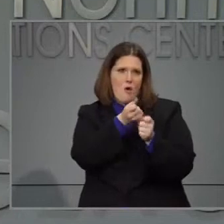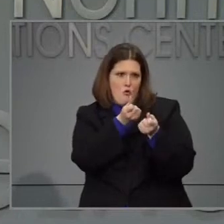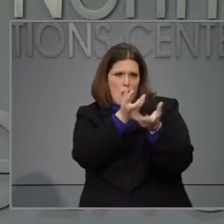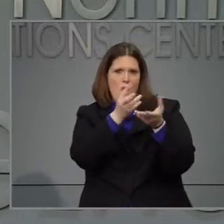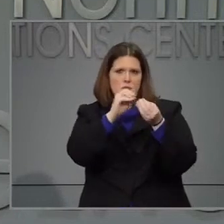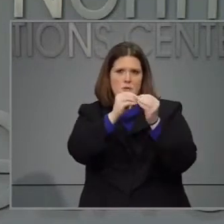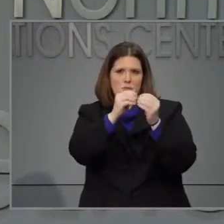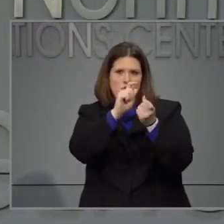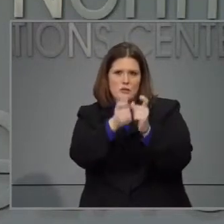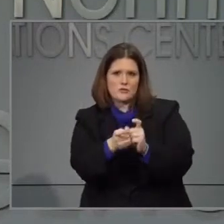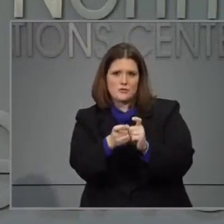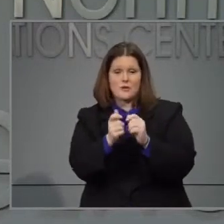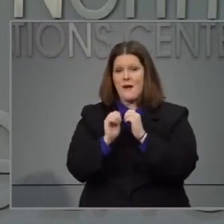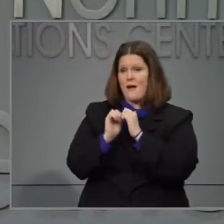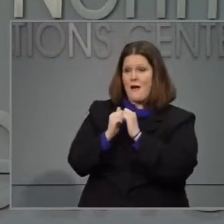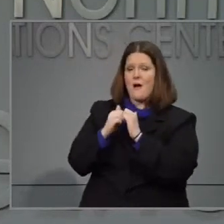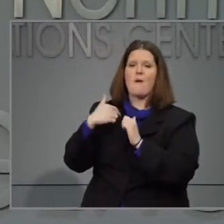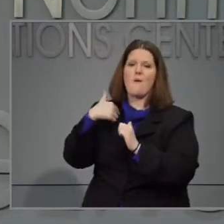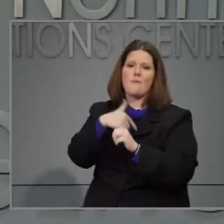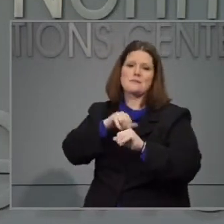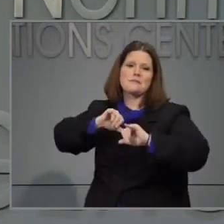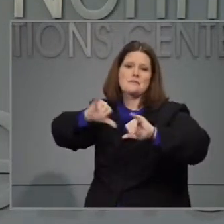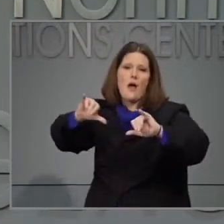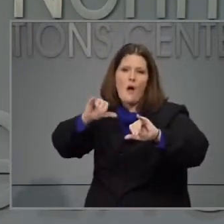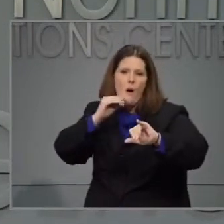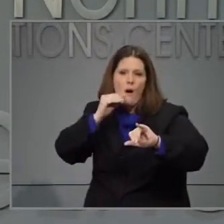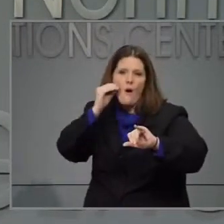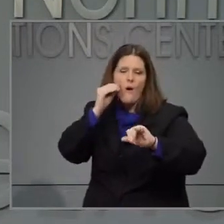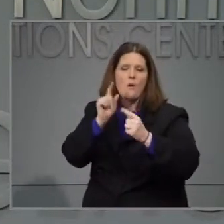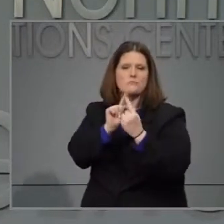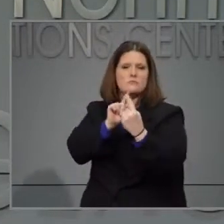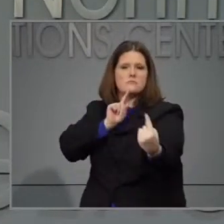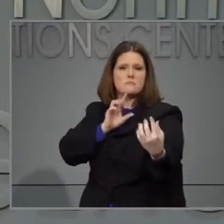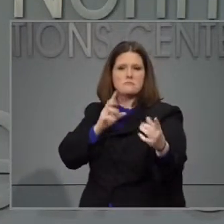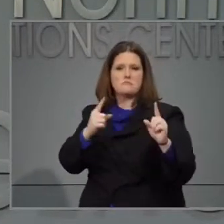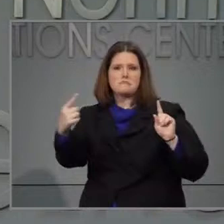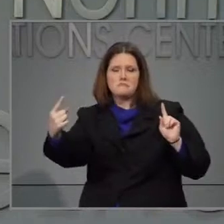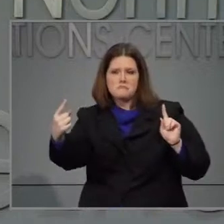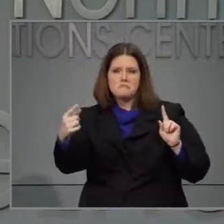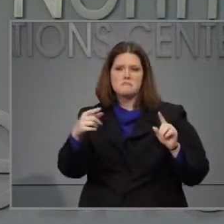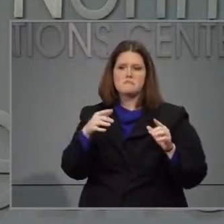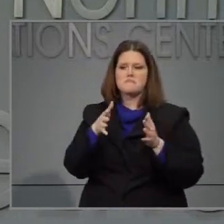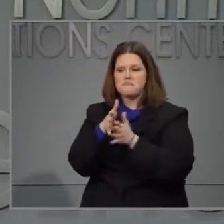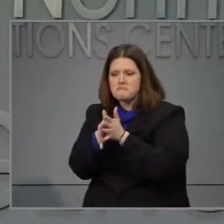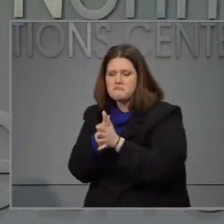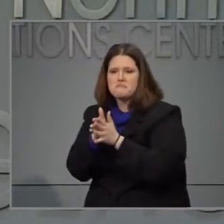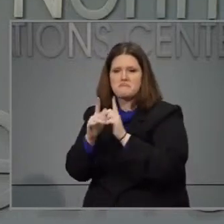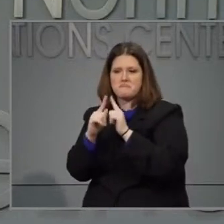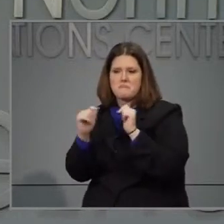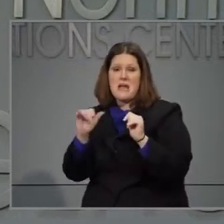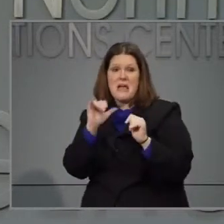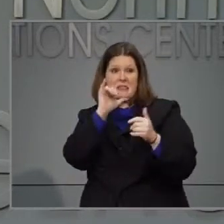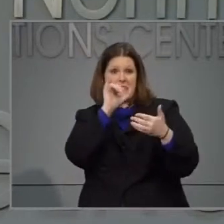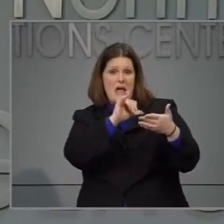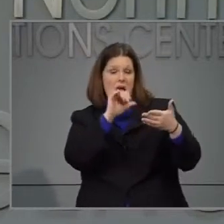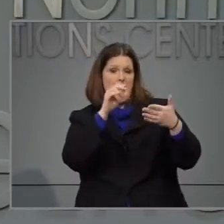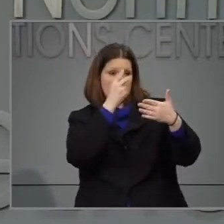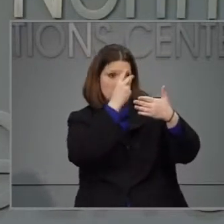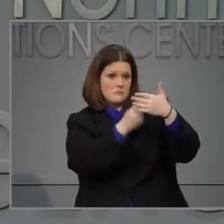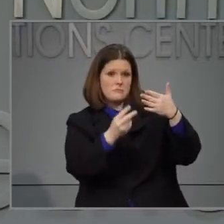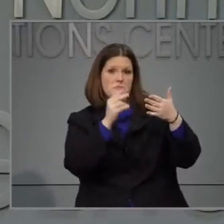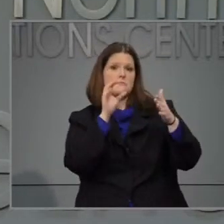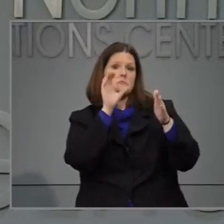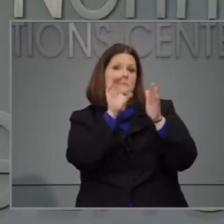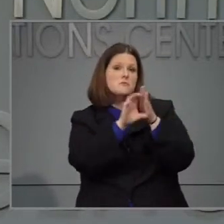social distancing and staying home. So that's an important part of showing us what's coming. Another